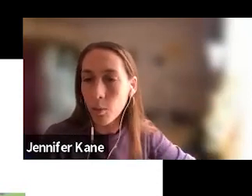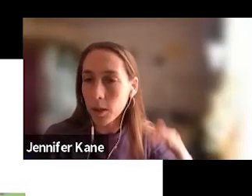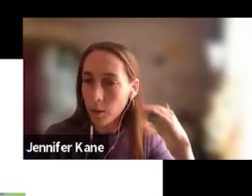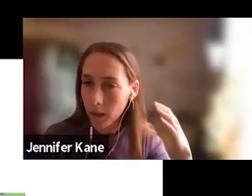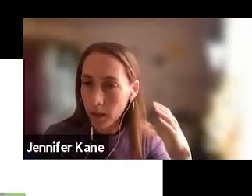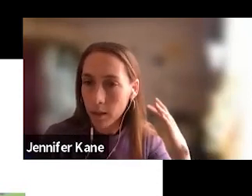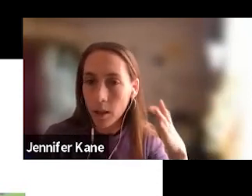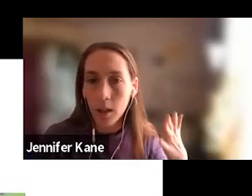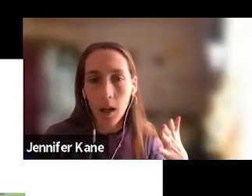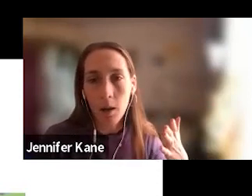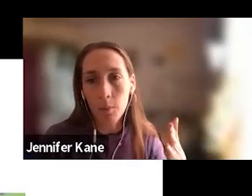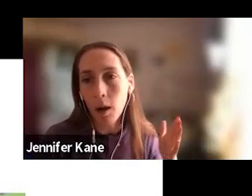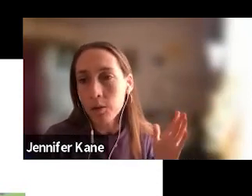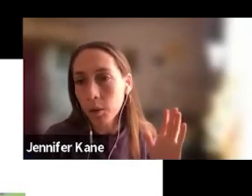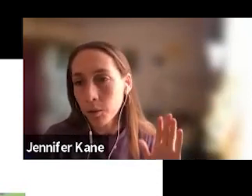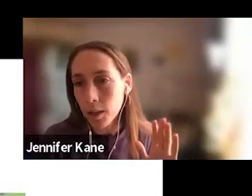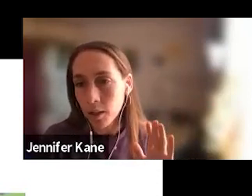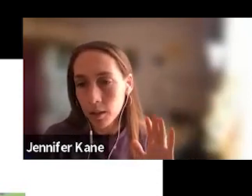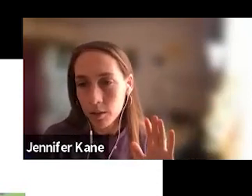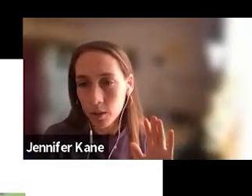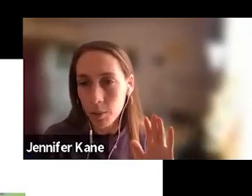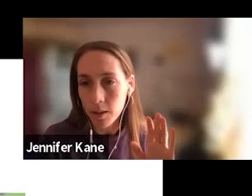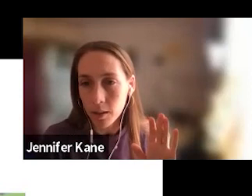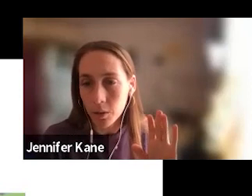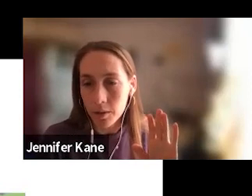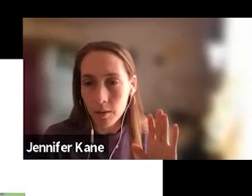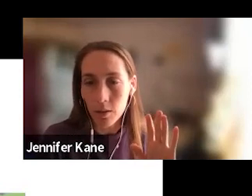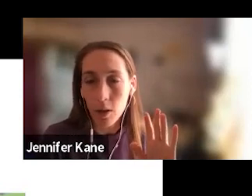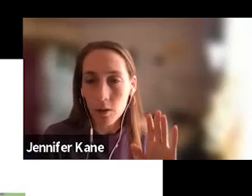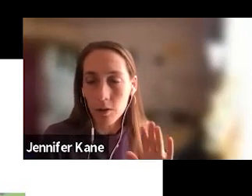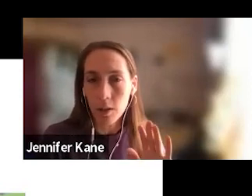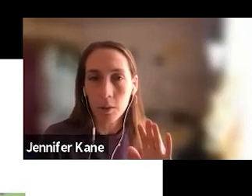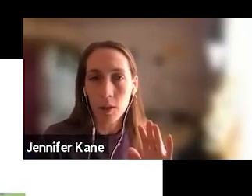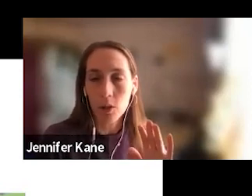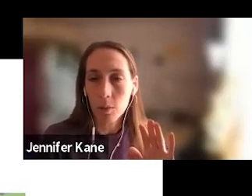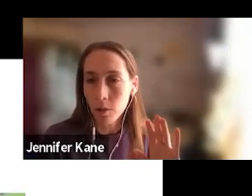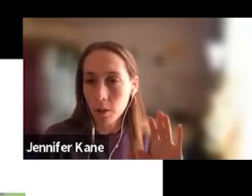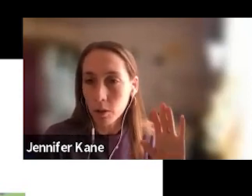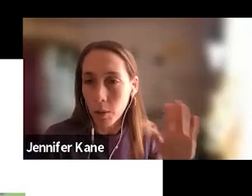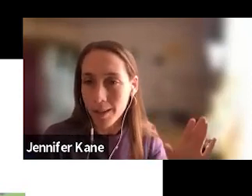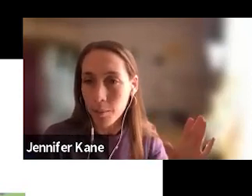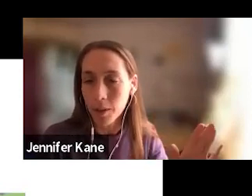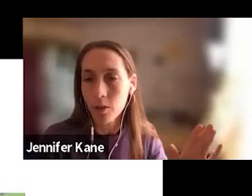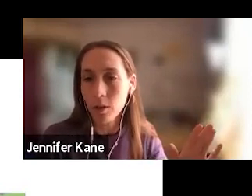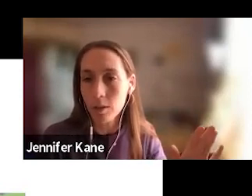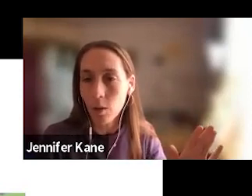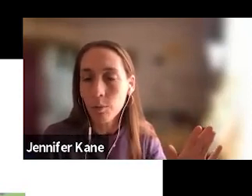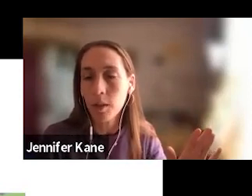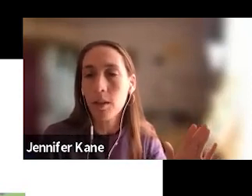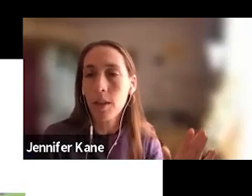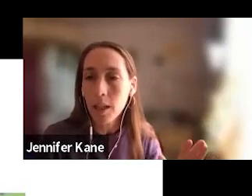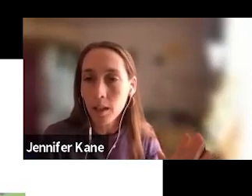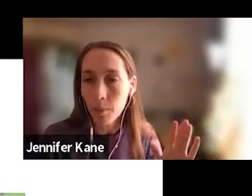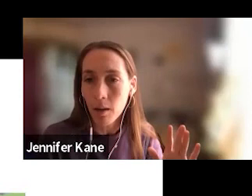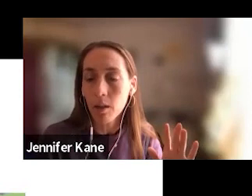more about what you're thinking. I also want to reiterate that there's going to be technical assistance, not just in relationship to the grant application itself, but